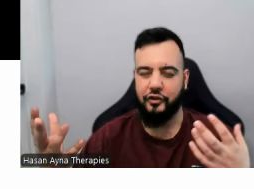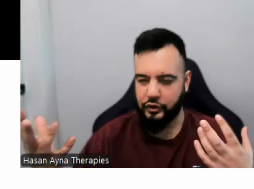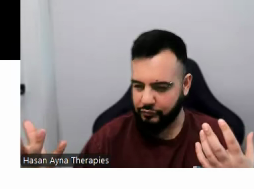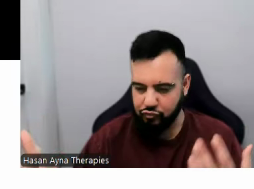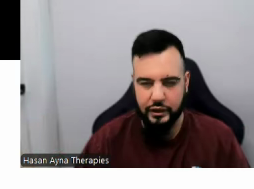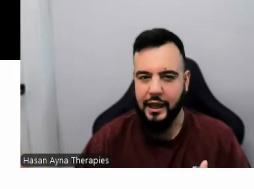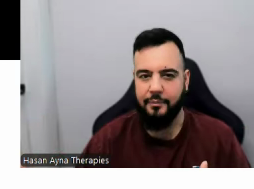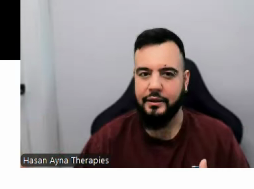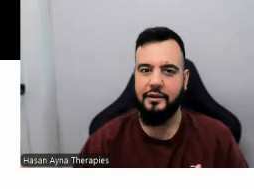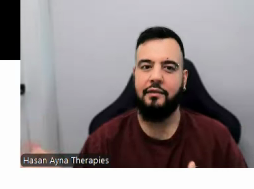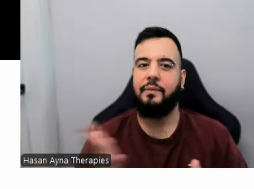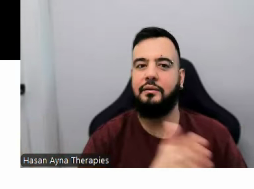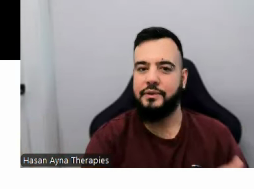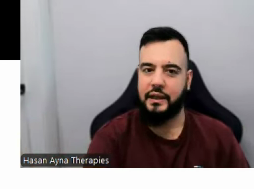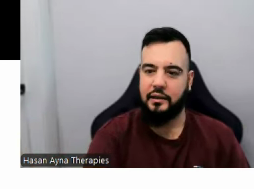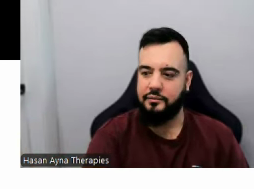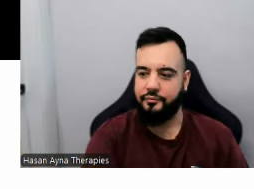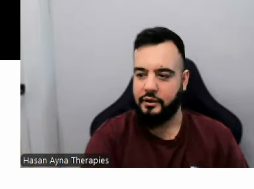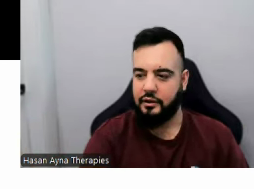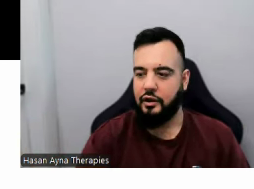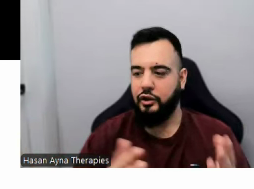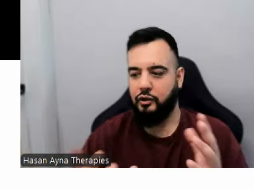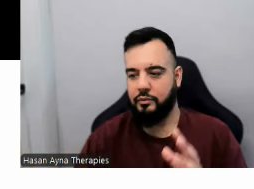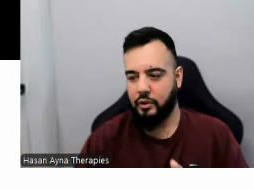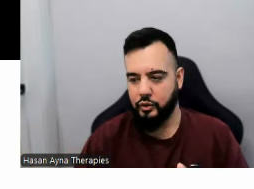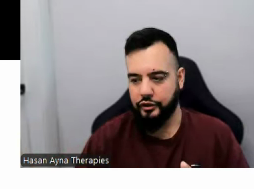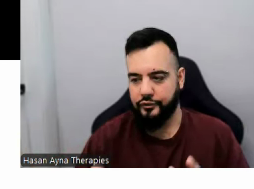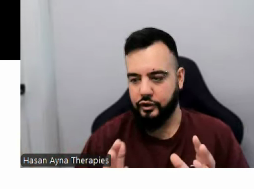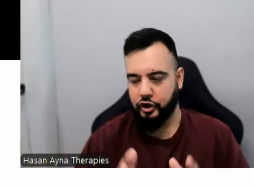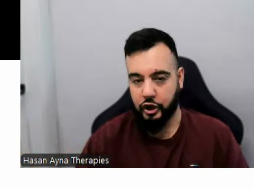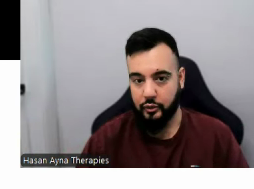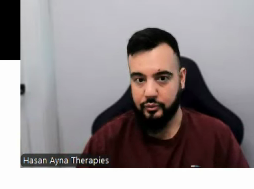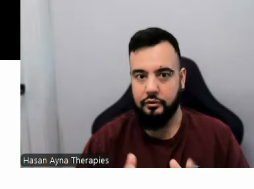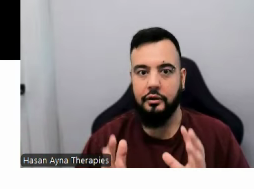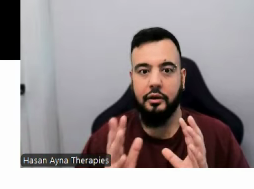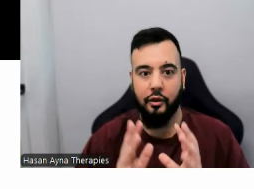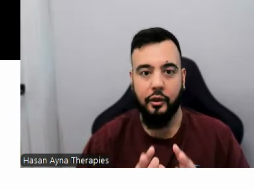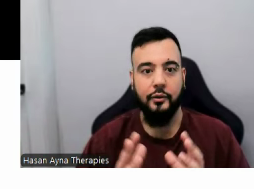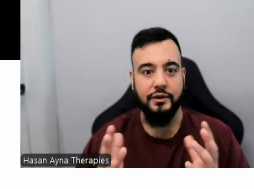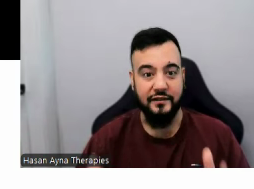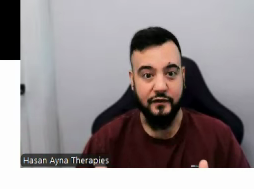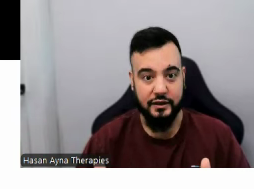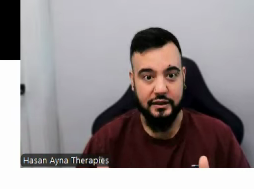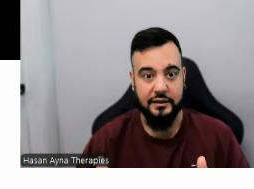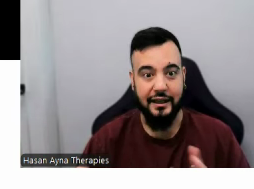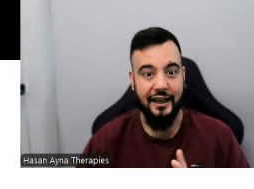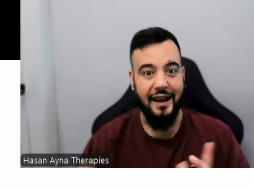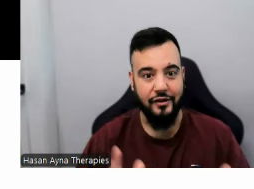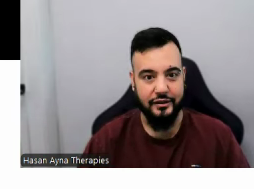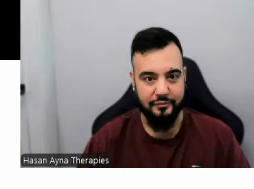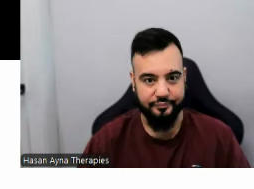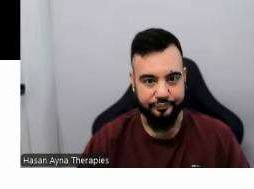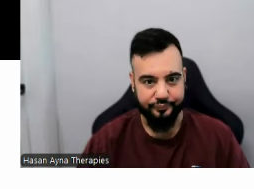is really happy that they've made them sad. Your emotions show those differences